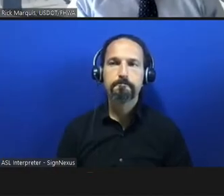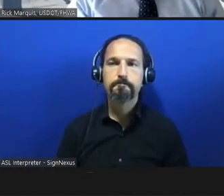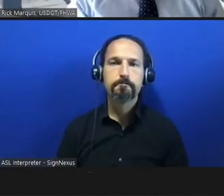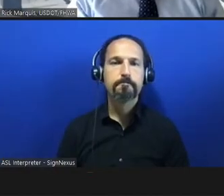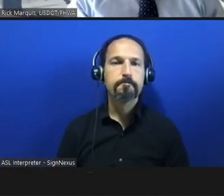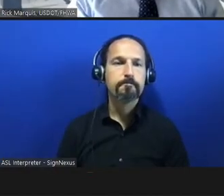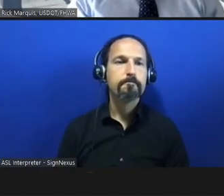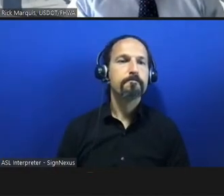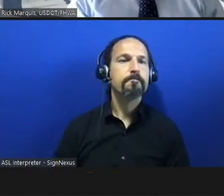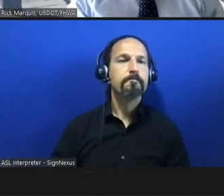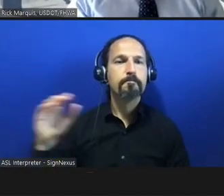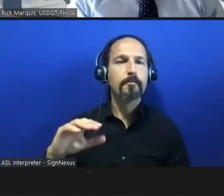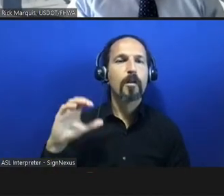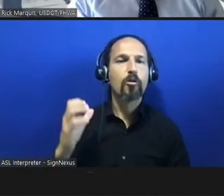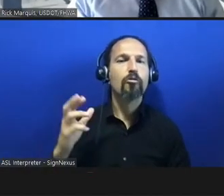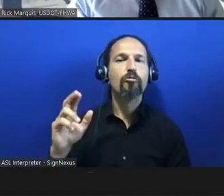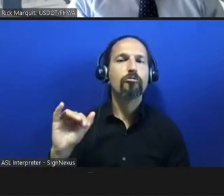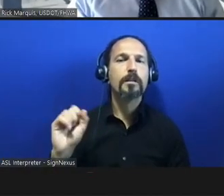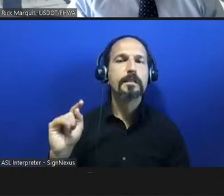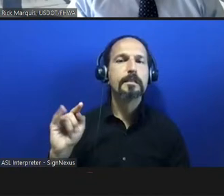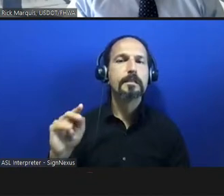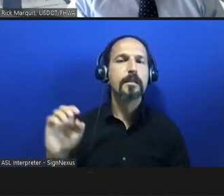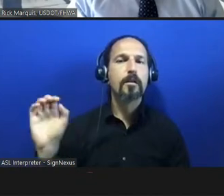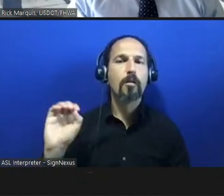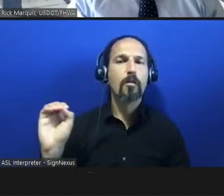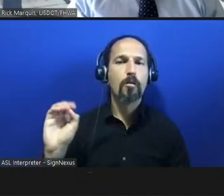she'll be followed by Christine O'Brien